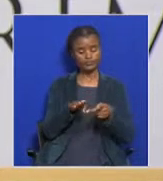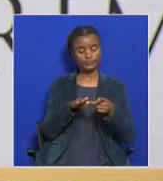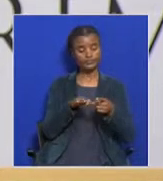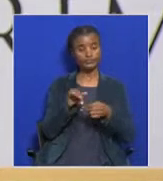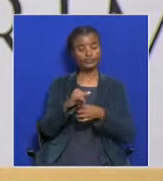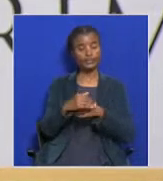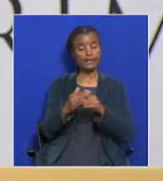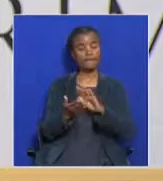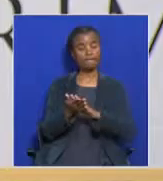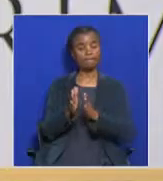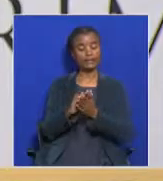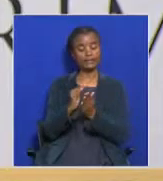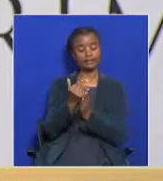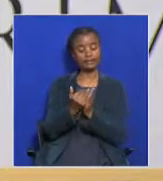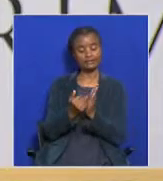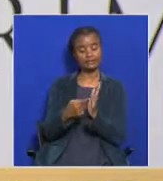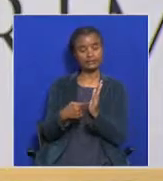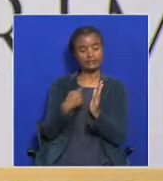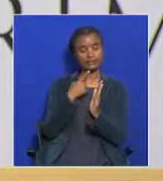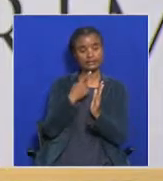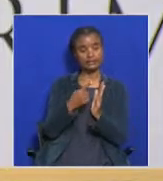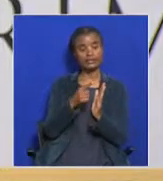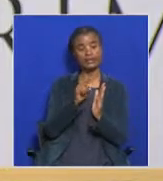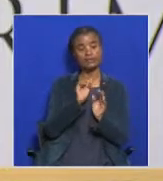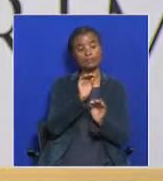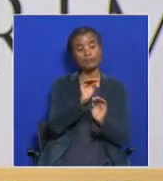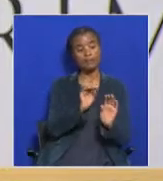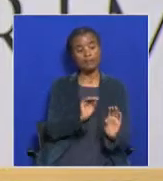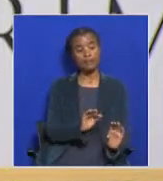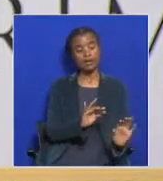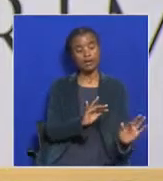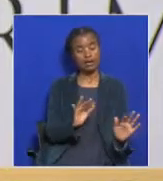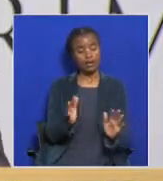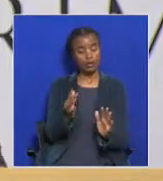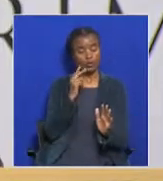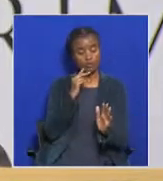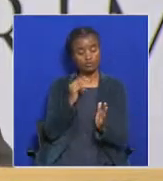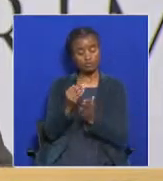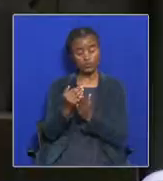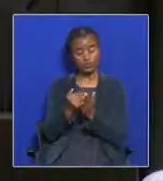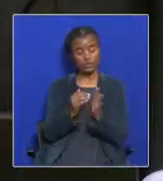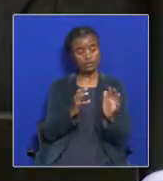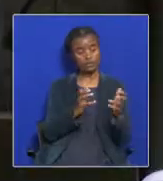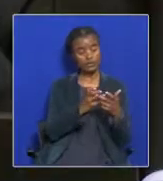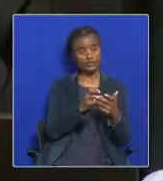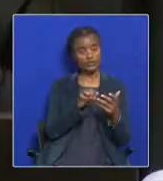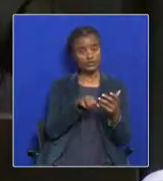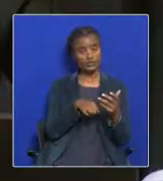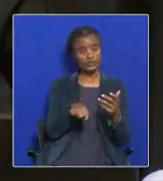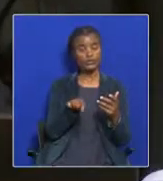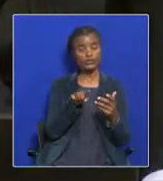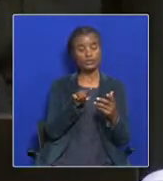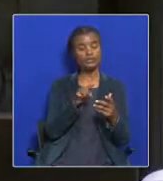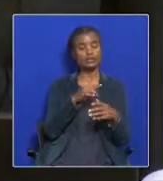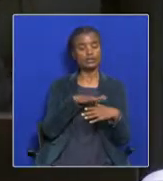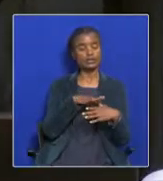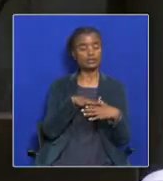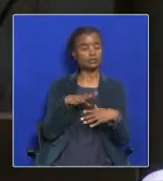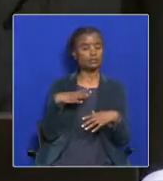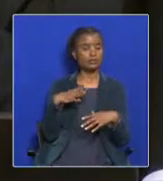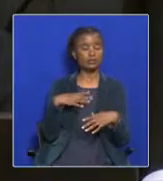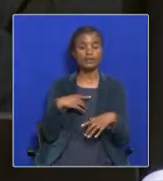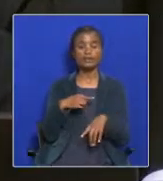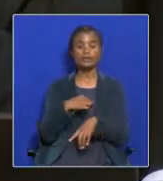is being honest with us. So it's purely for that, for the sake of being thorough. That's the only reason. The reason I ask and